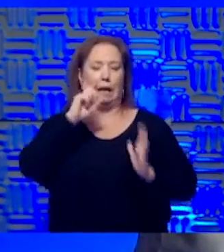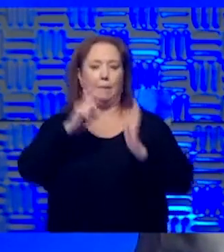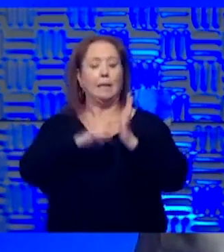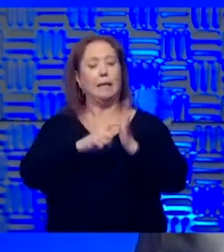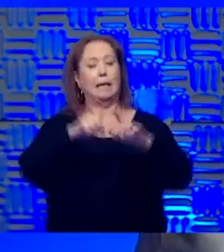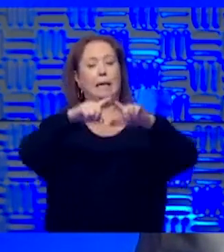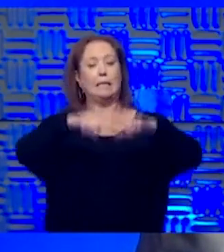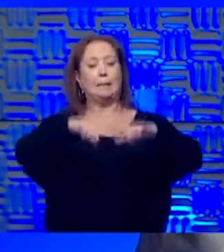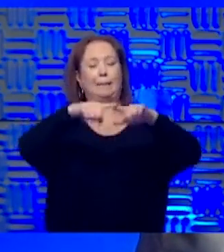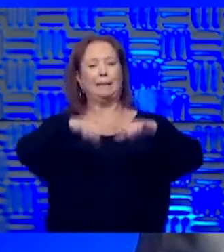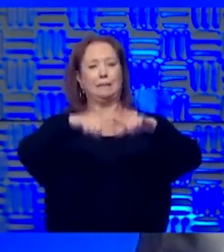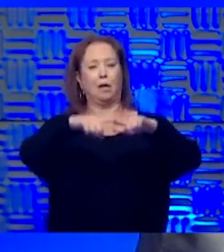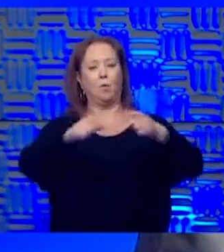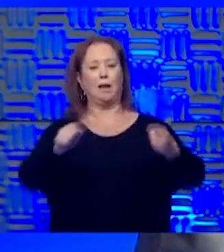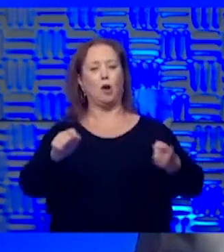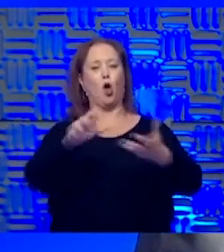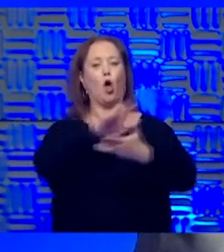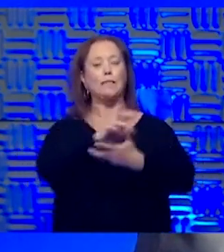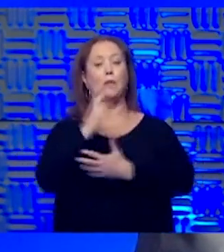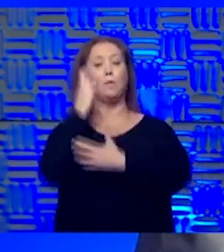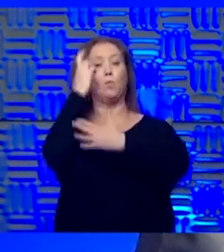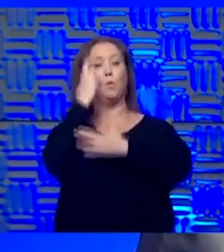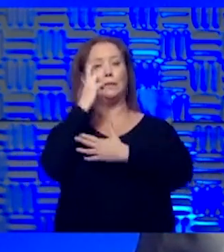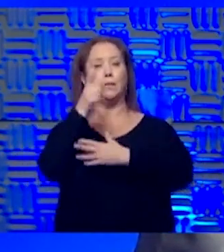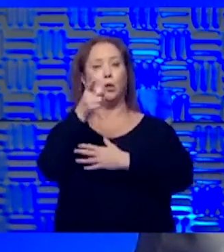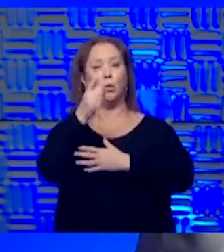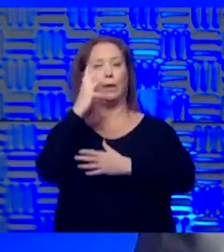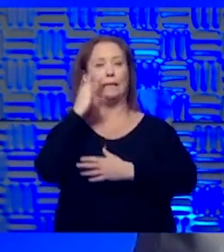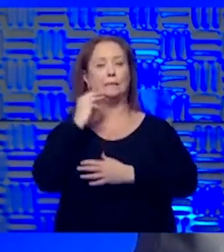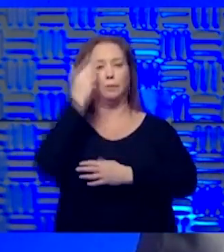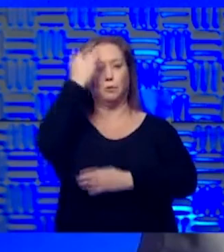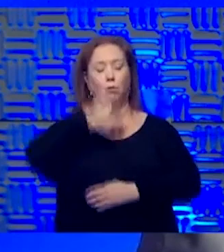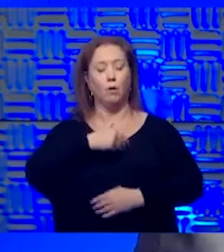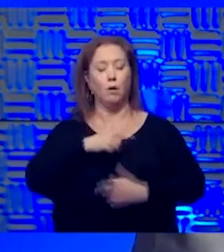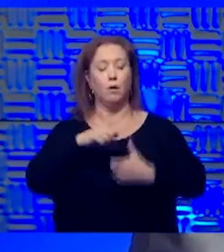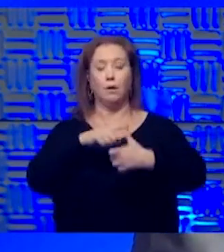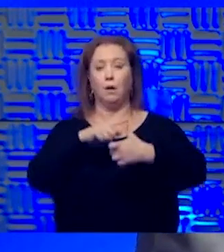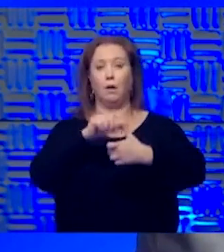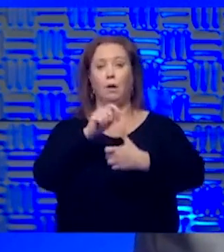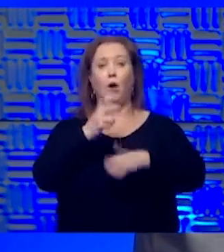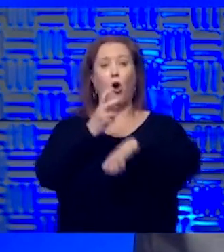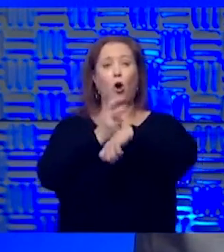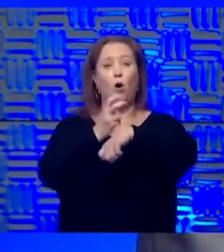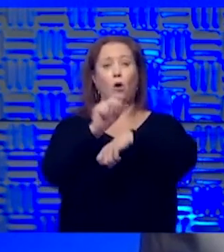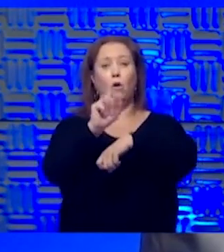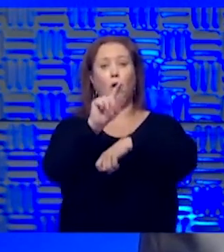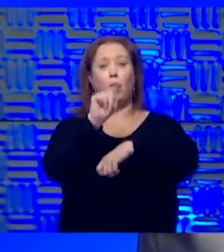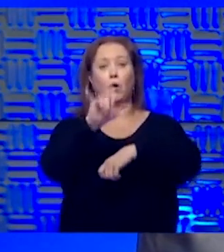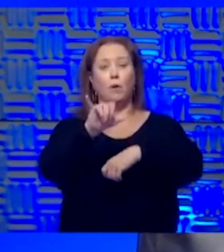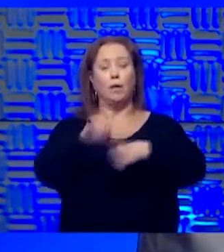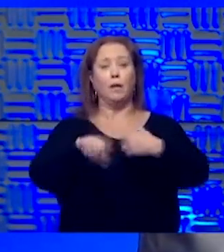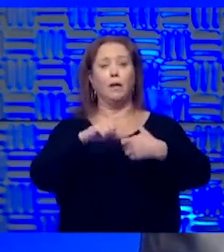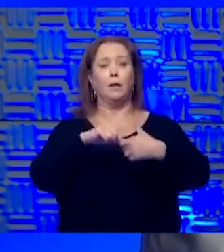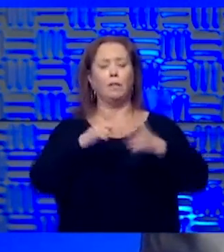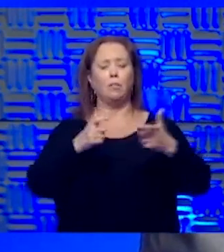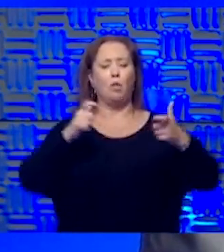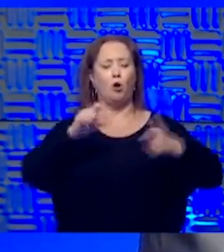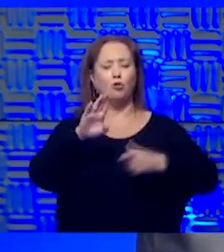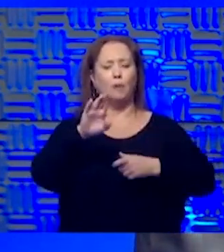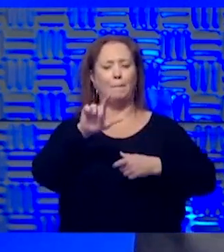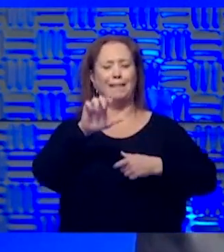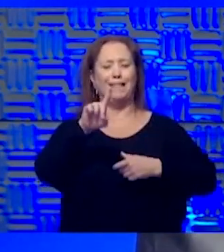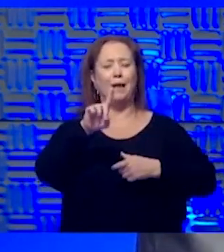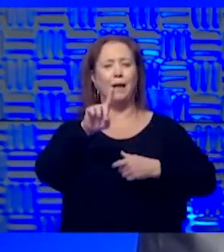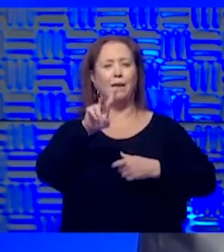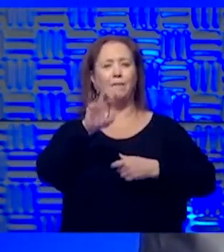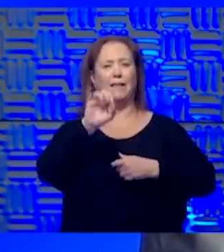depends on what caused it. And so if it's related to hardening of the arteries, like atherosclerosis of the large blood vessels,